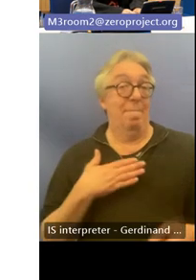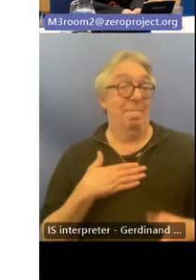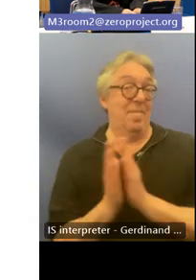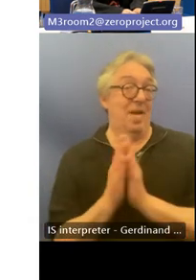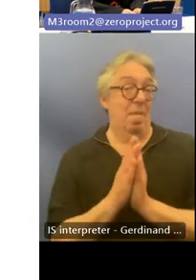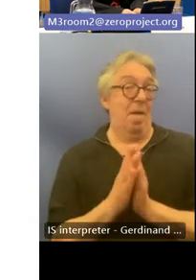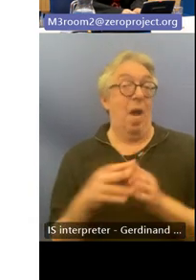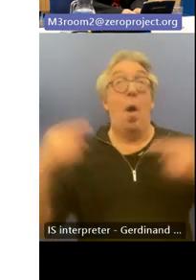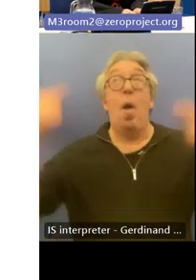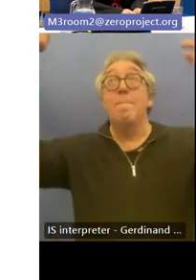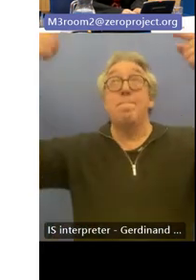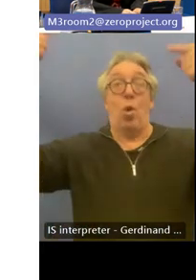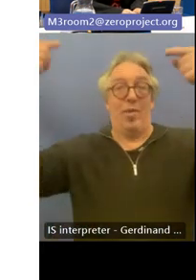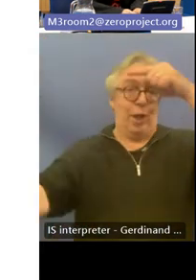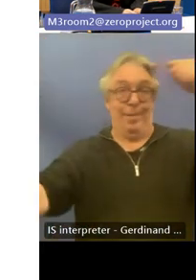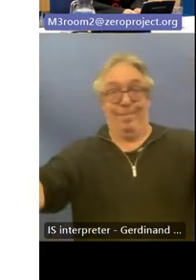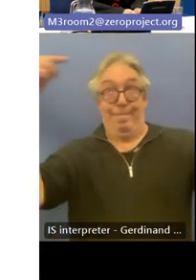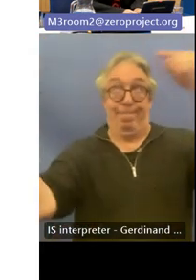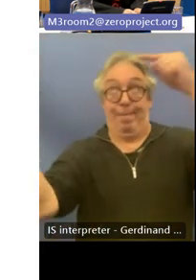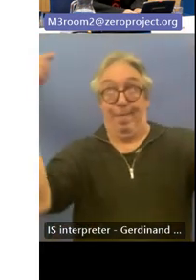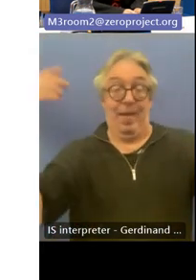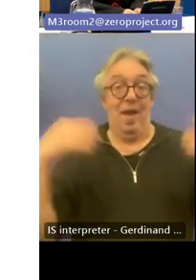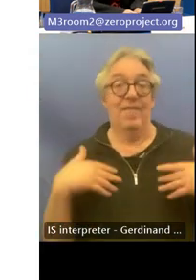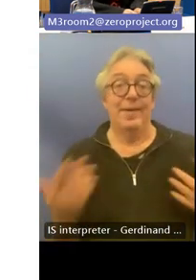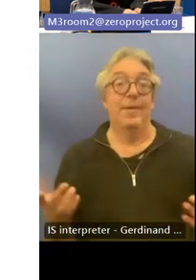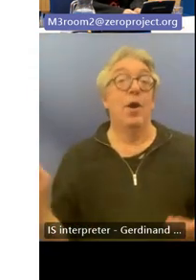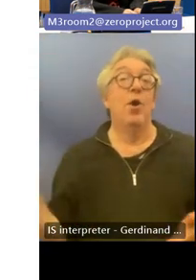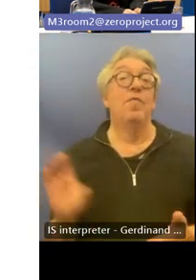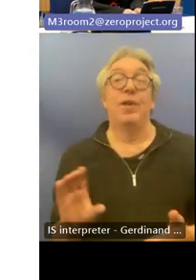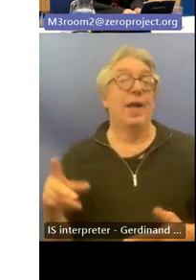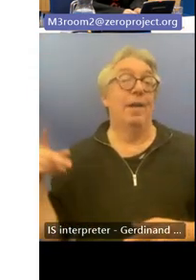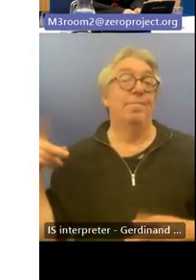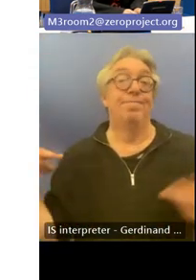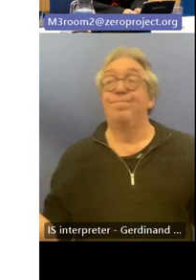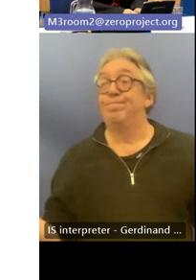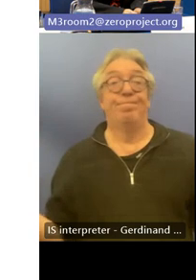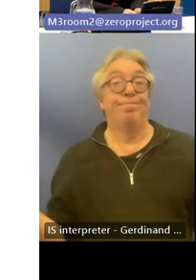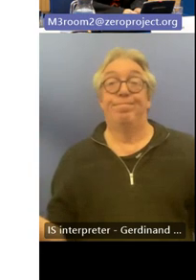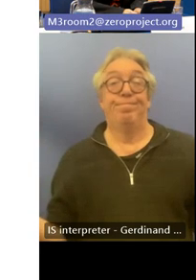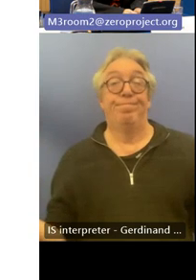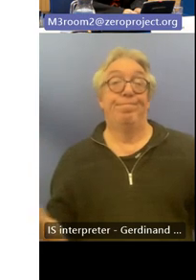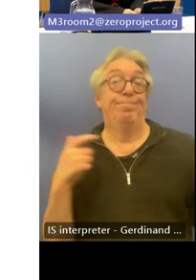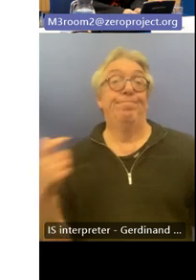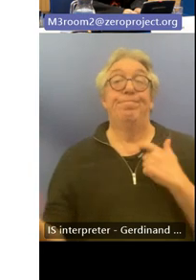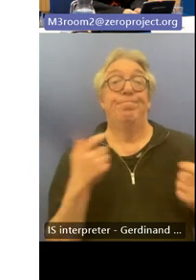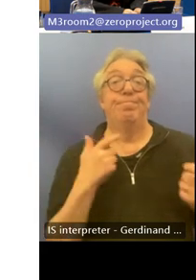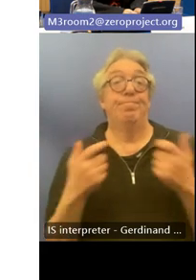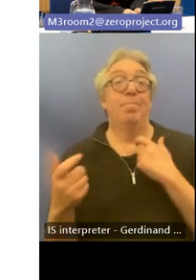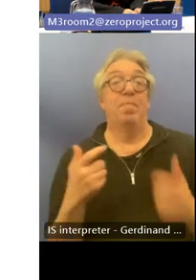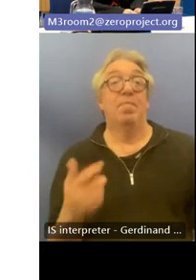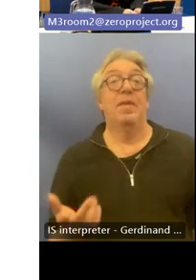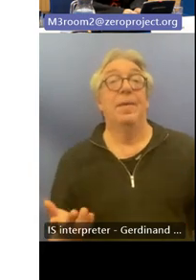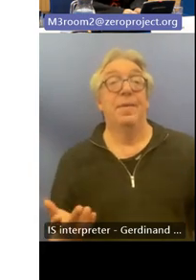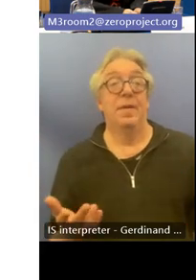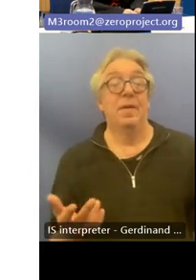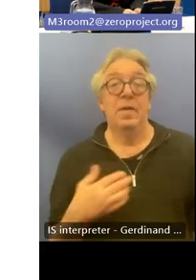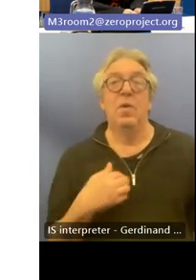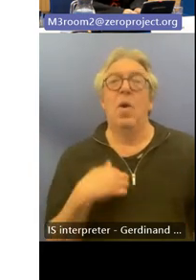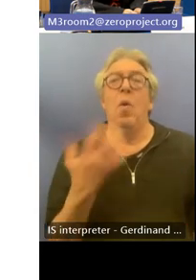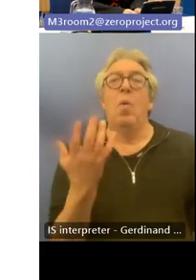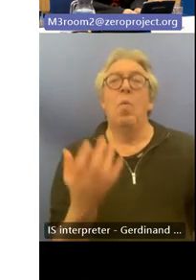country. And second, it is crucial needs for us to upgrade our TTS. We could not